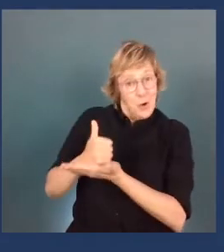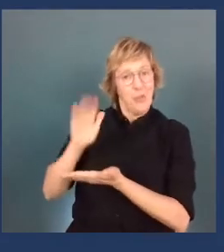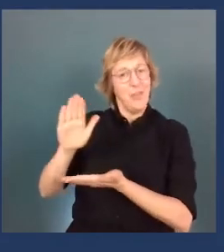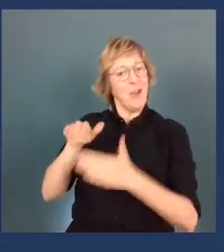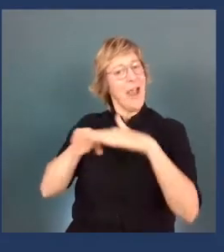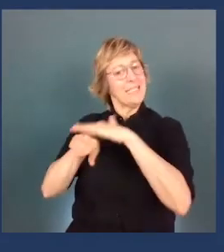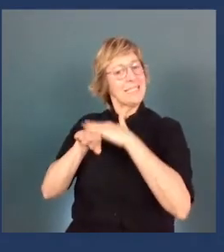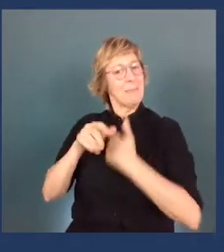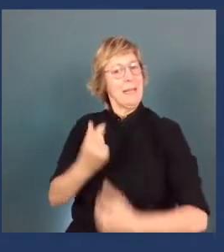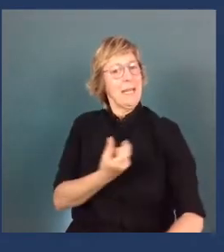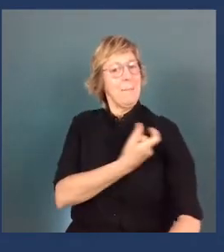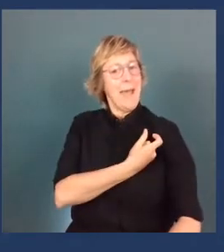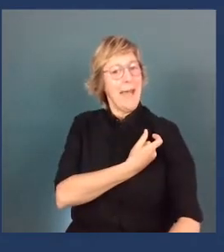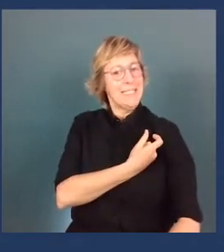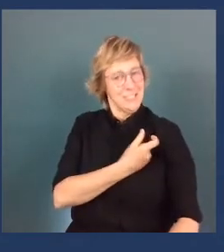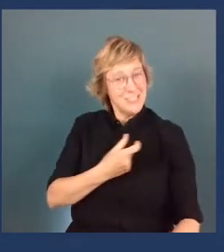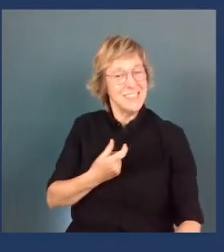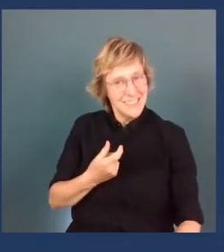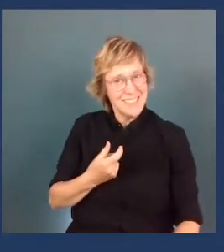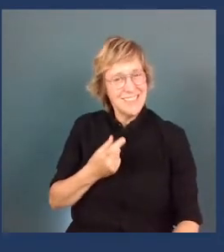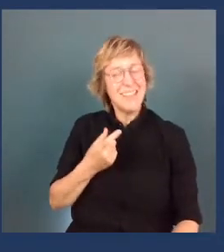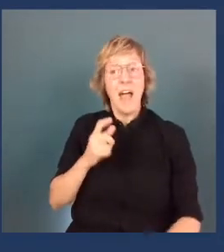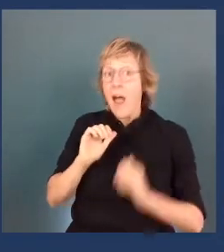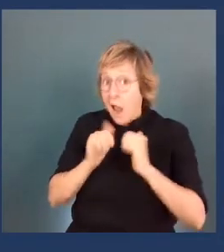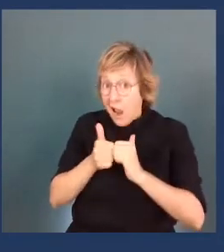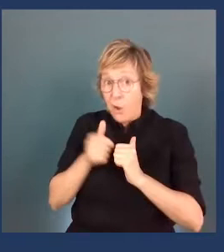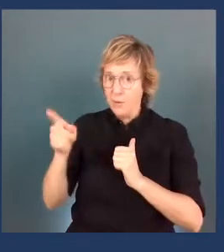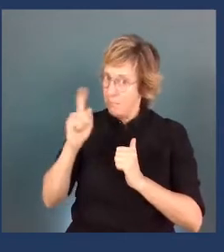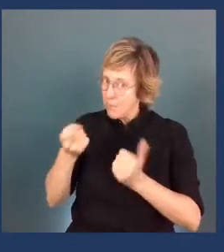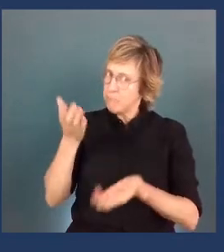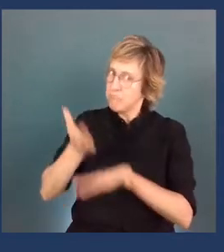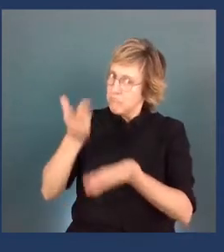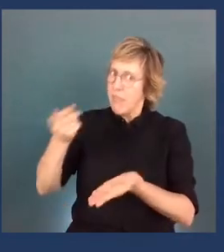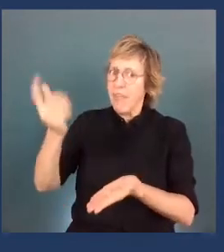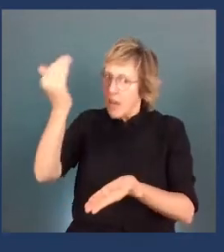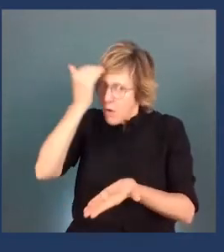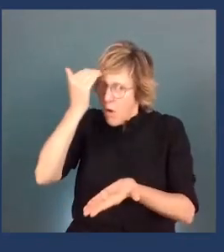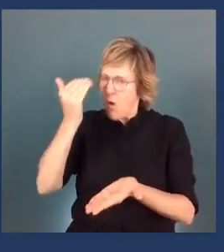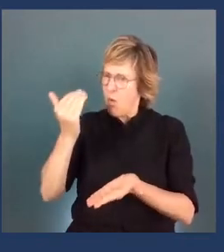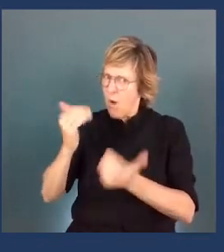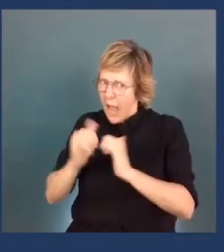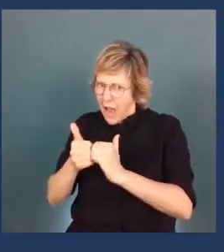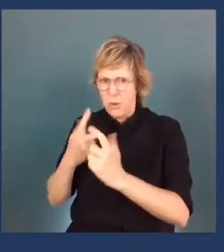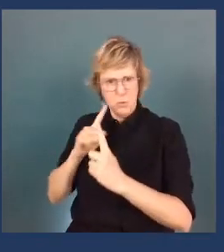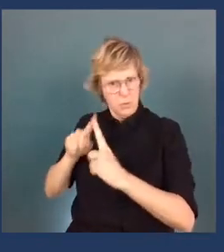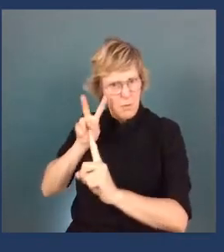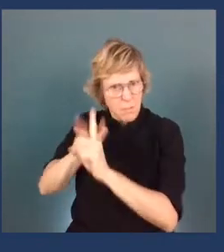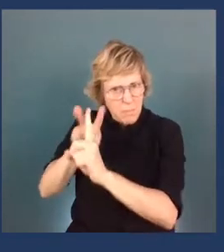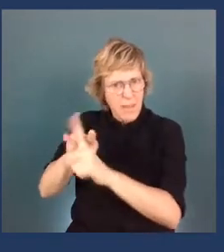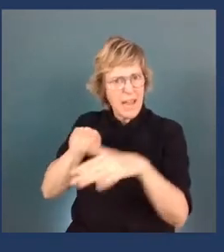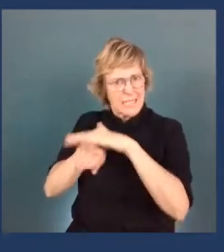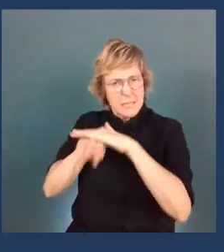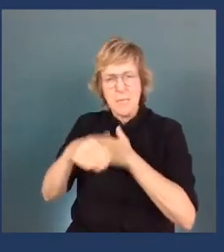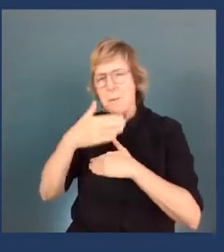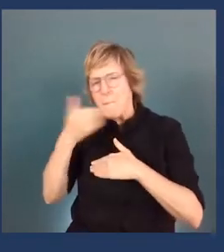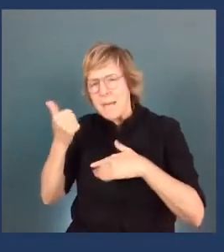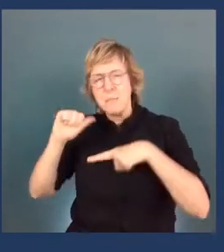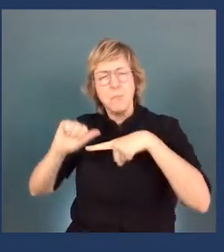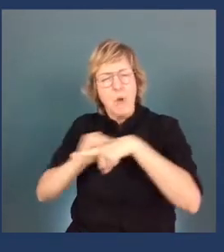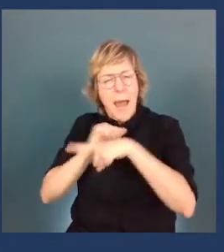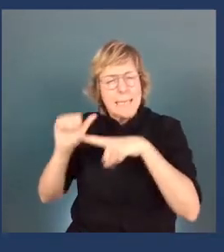their accessibility badges. And to do that, you have to demonstrate your knowledge and skill in implementing accessibility